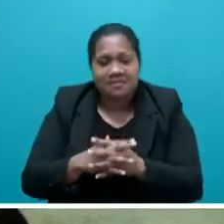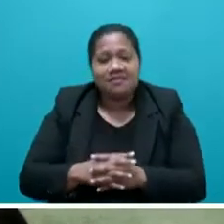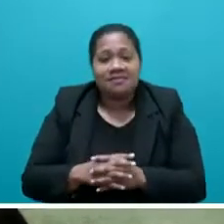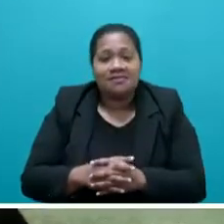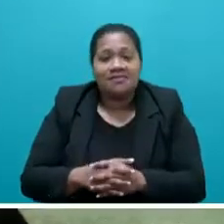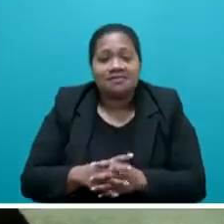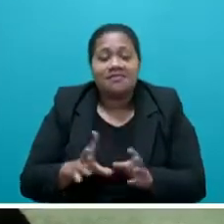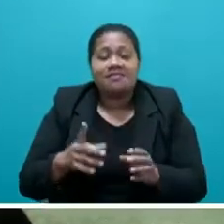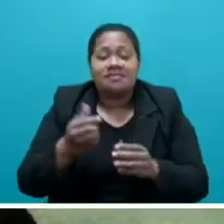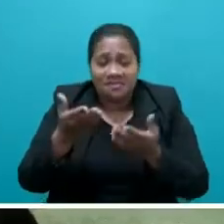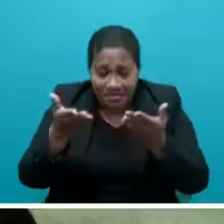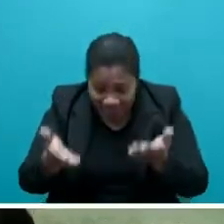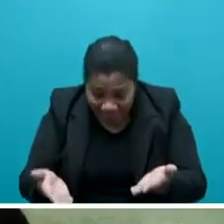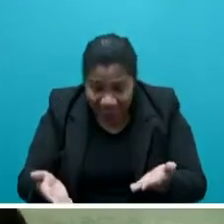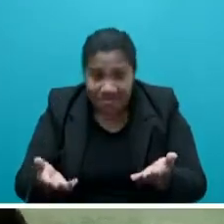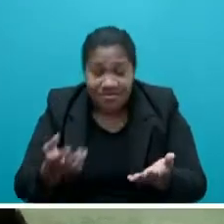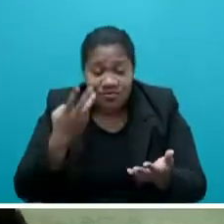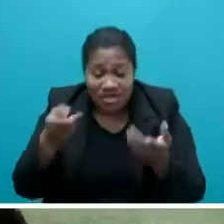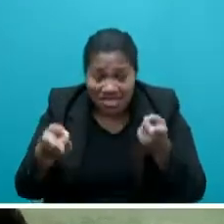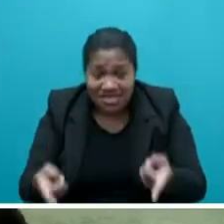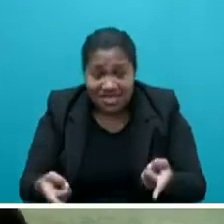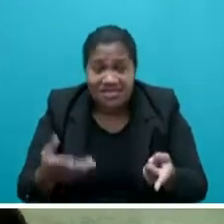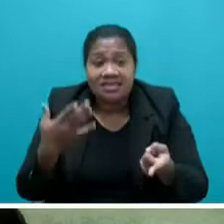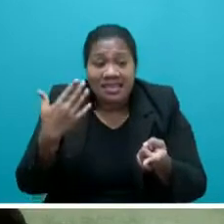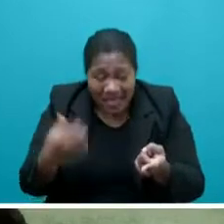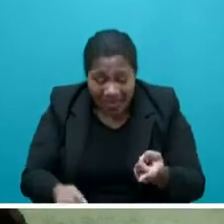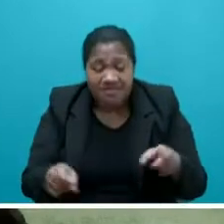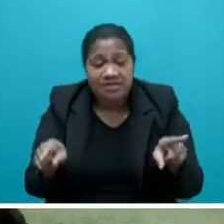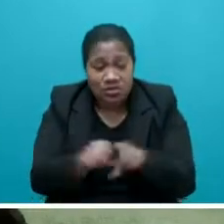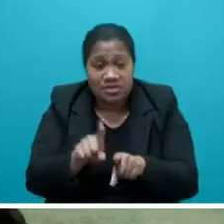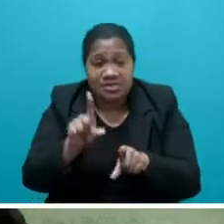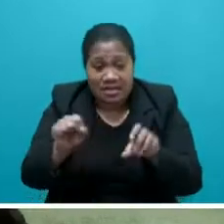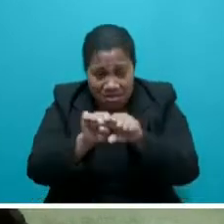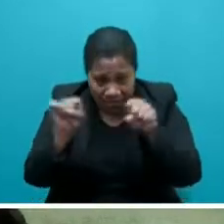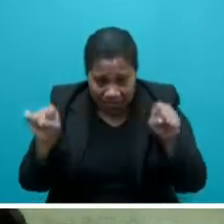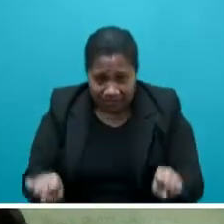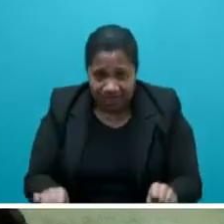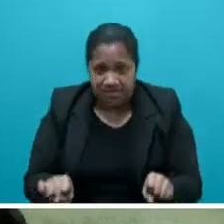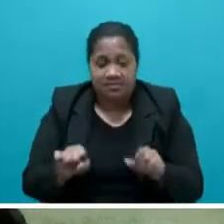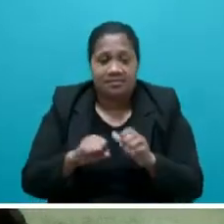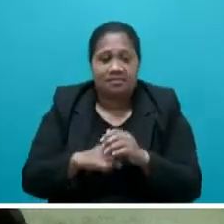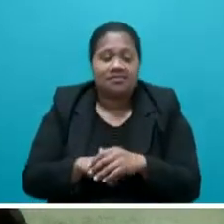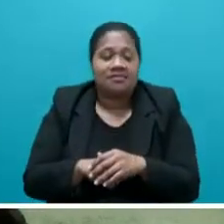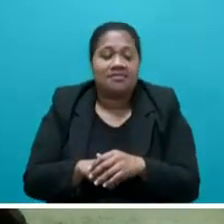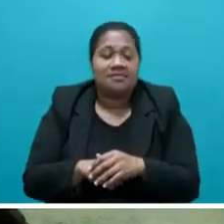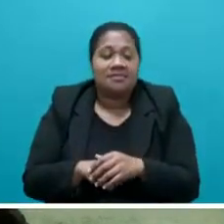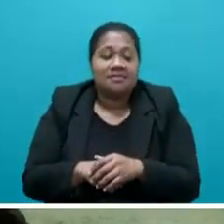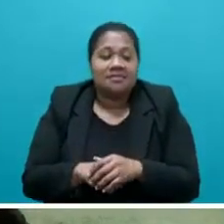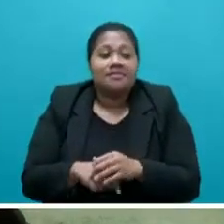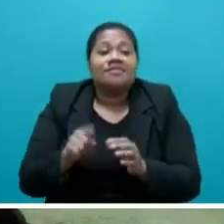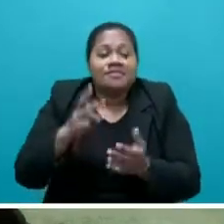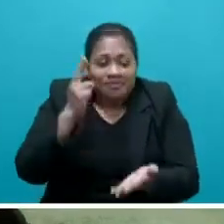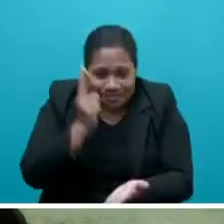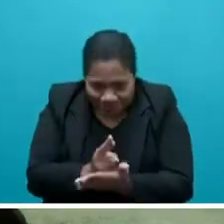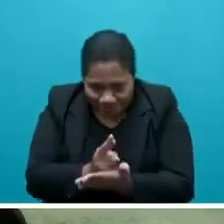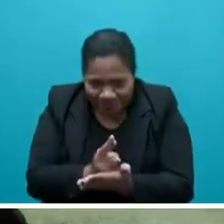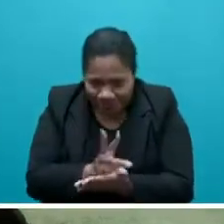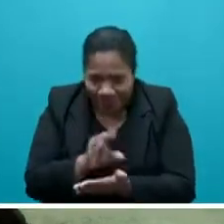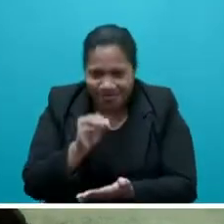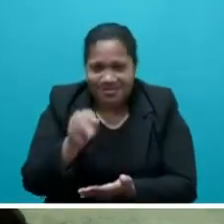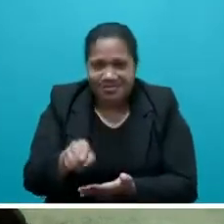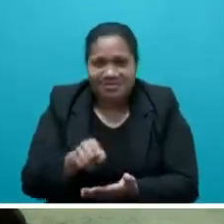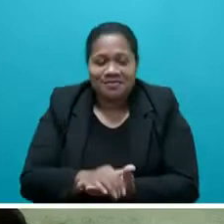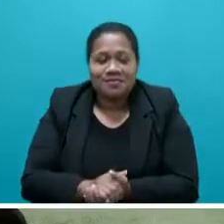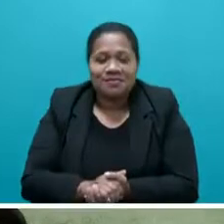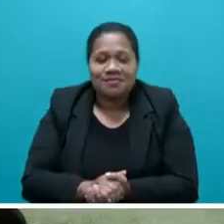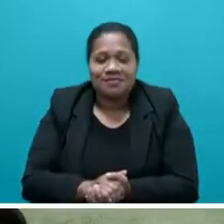As I said, we beat them 33-31. It was a win. That's the reality of it, Mr. Speaker, sir. That's the reality of it.